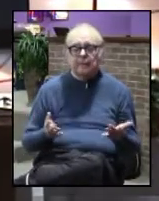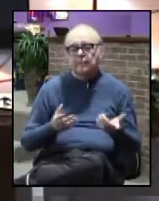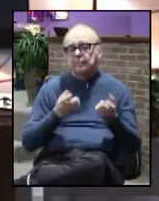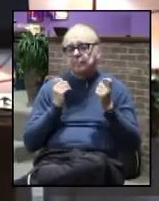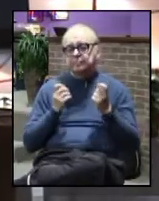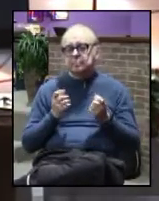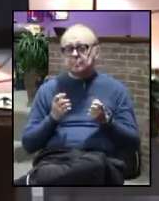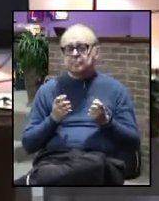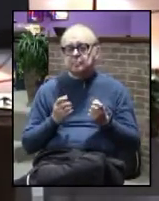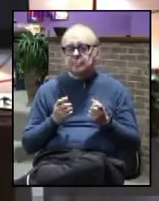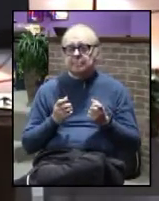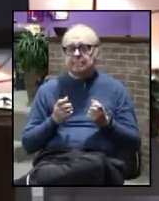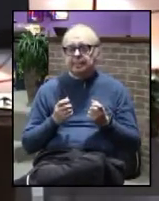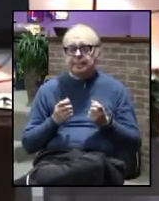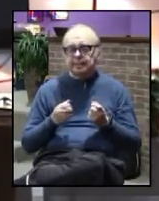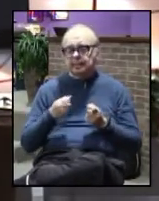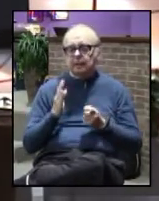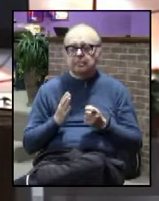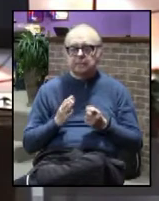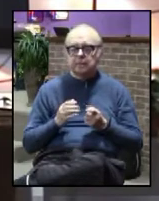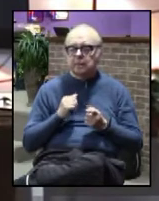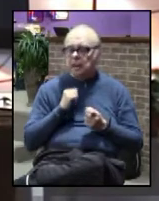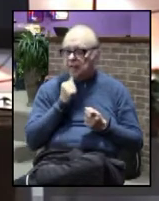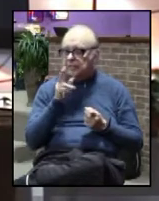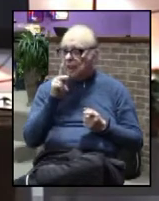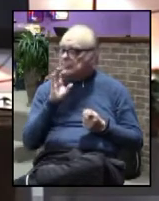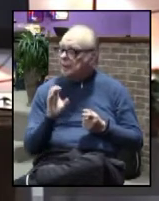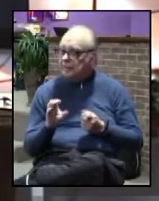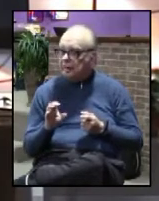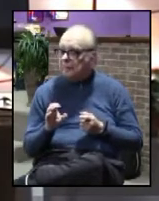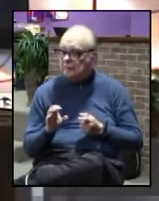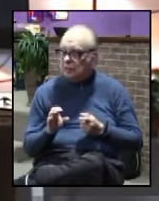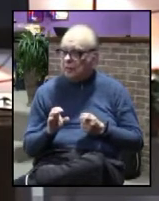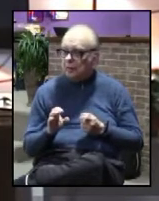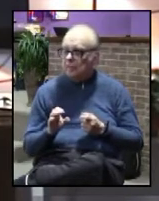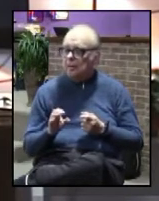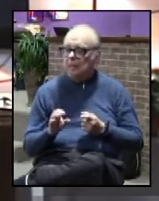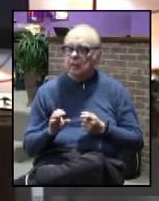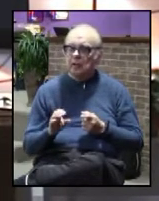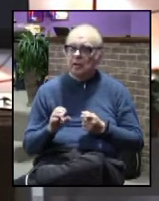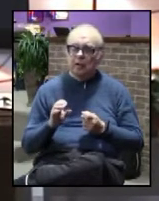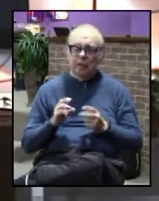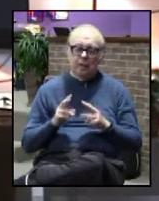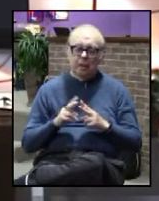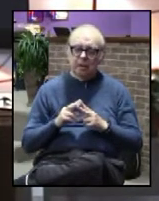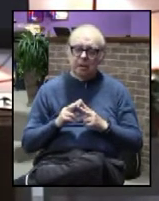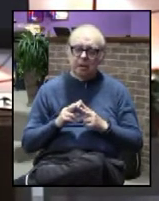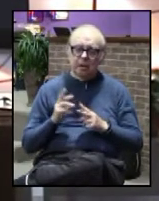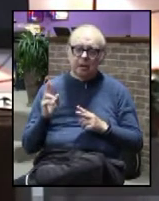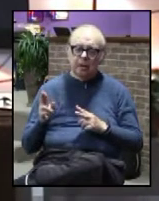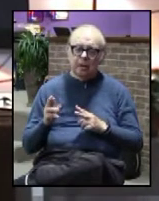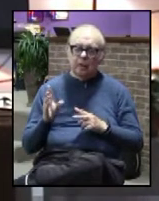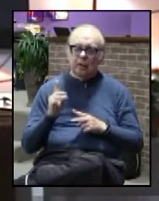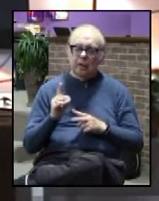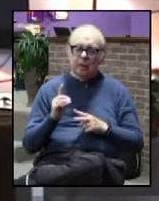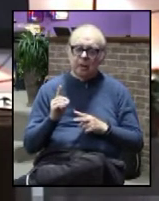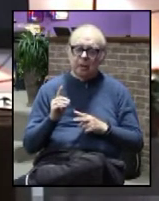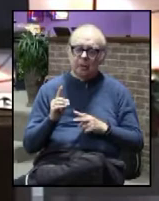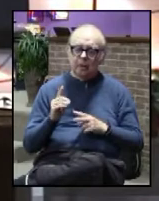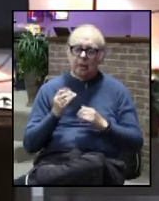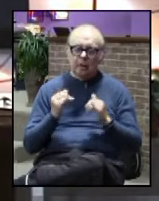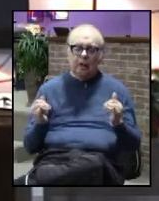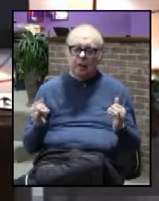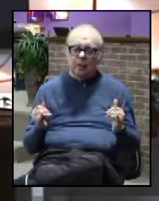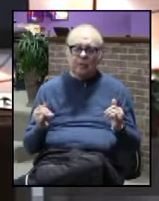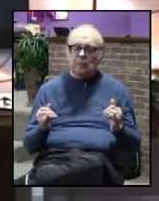quick. God is not politically correct. He is neither Republican or Democrat or independent